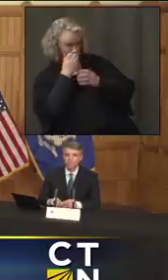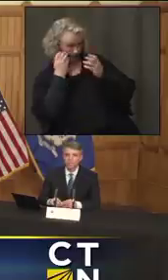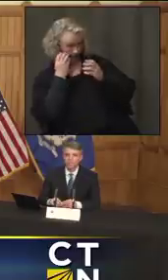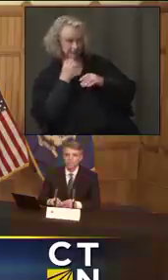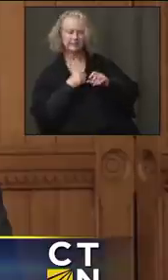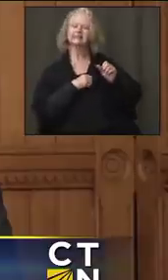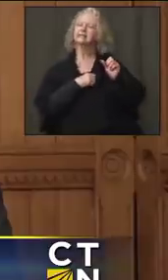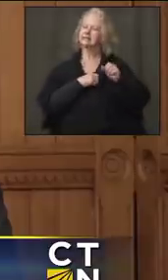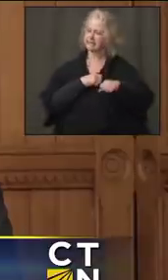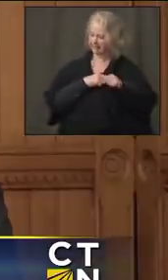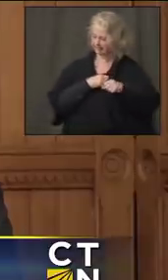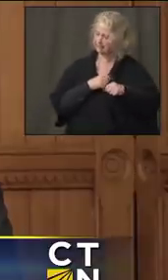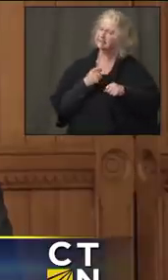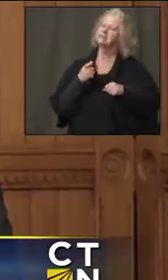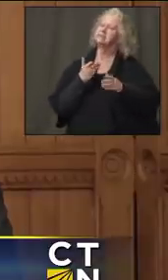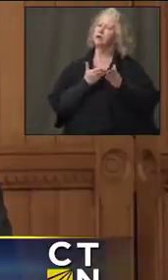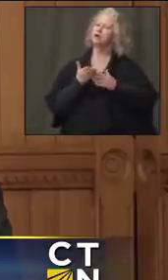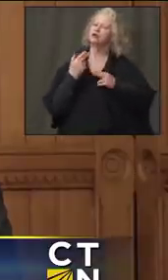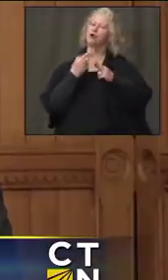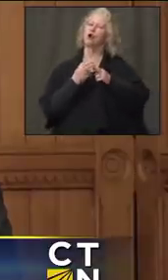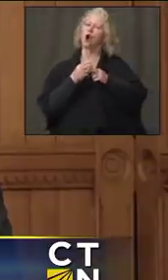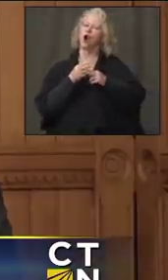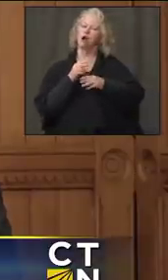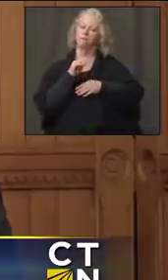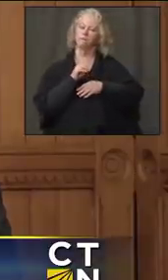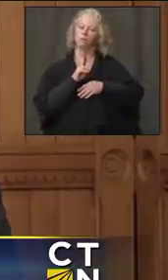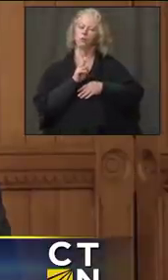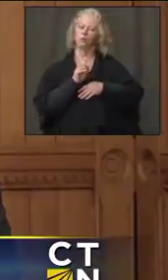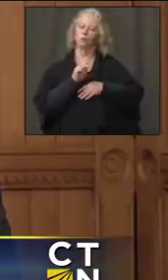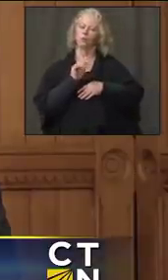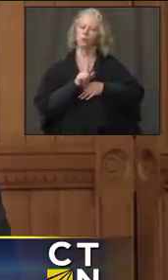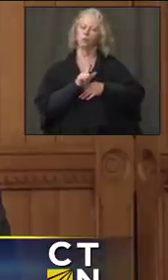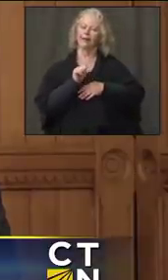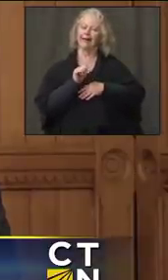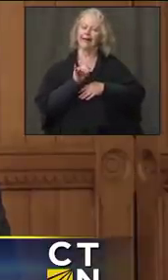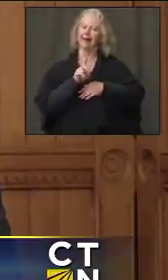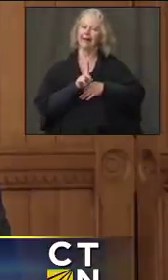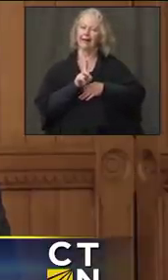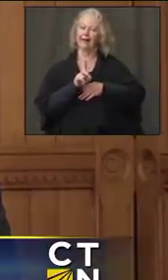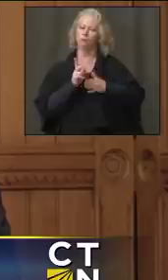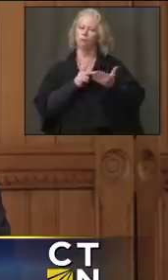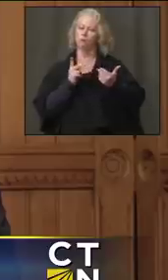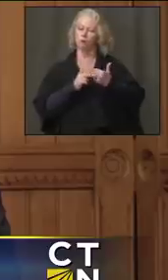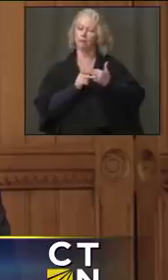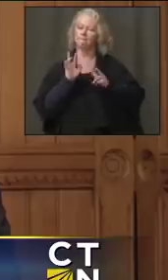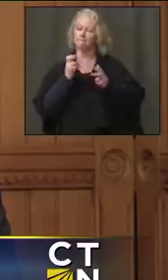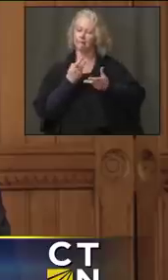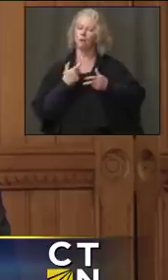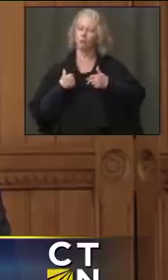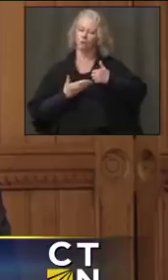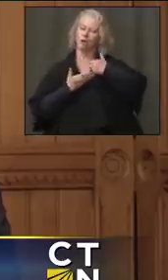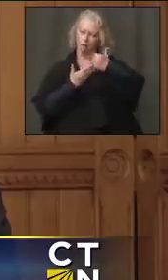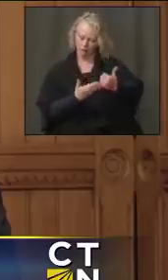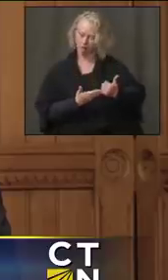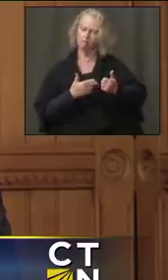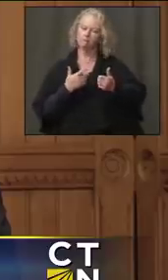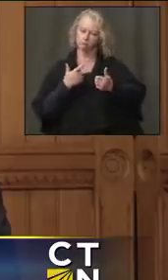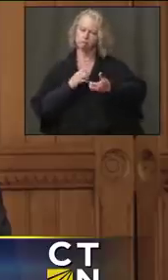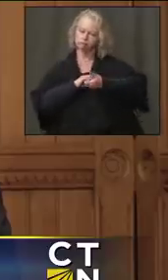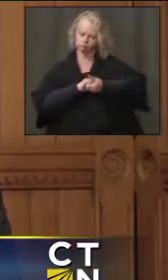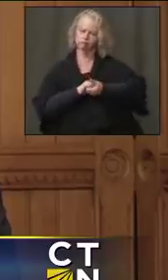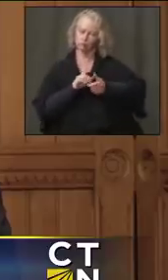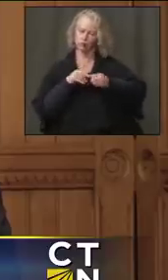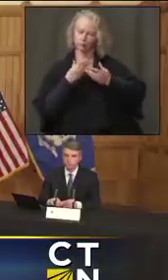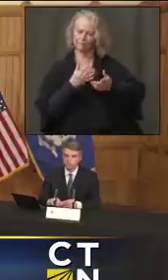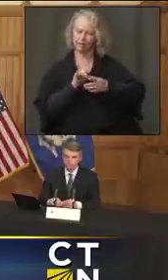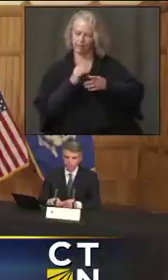Correct. They put in a request through our mutual aid program, and we help support them through that. Okay, and I